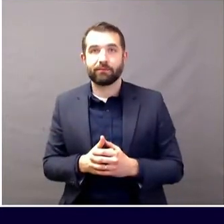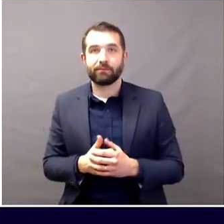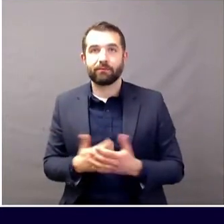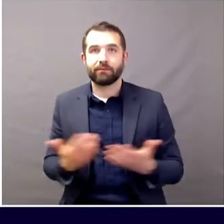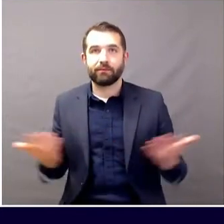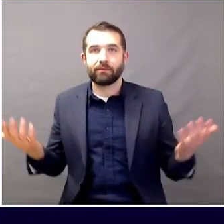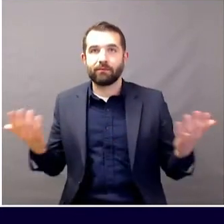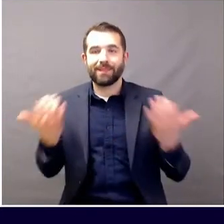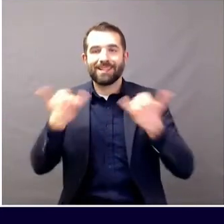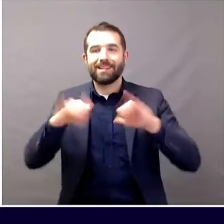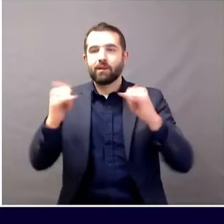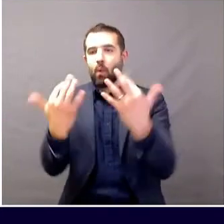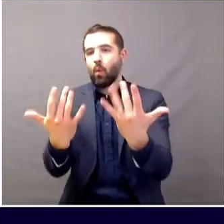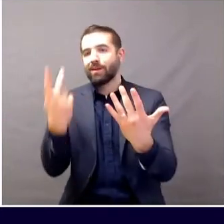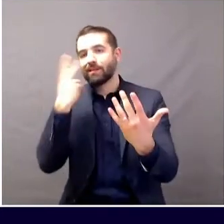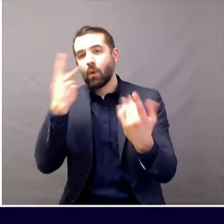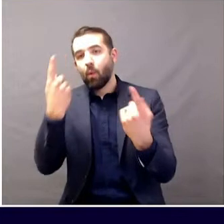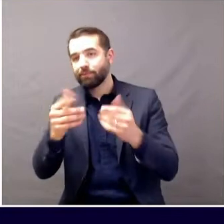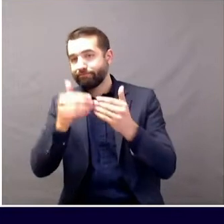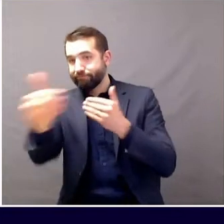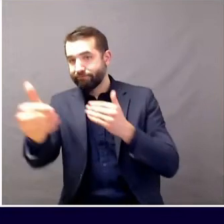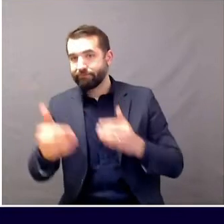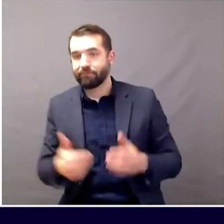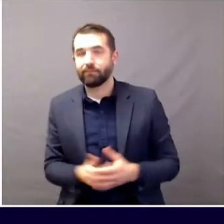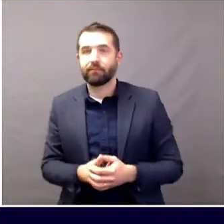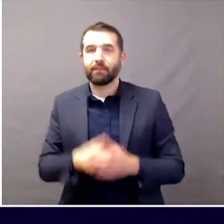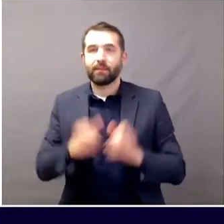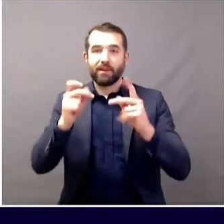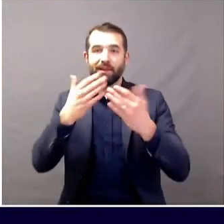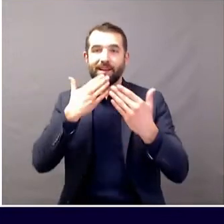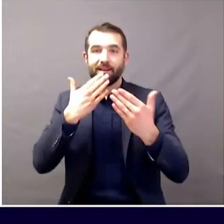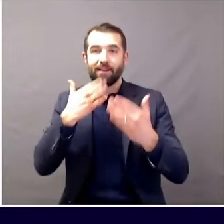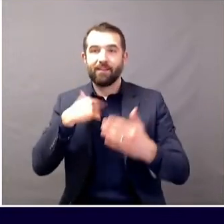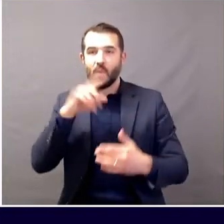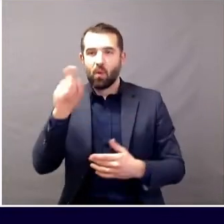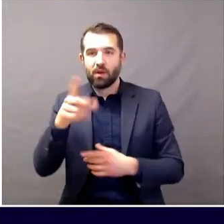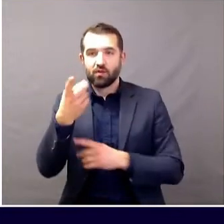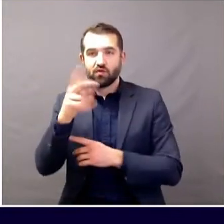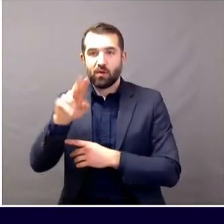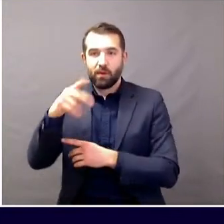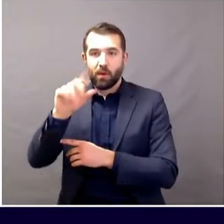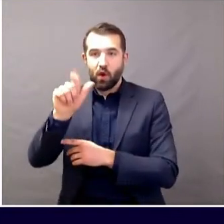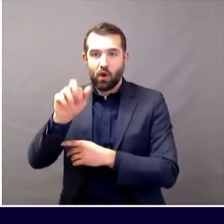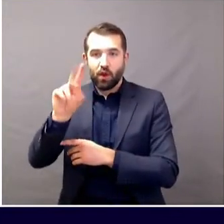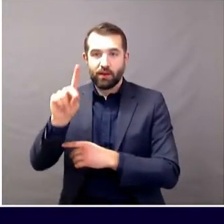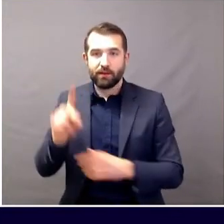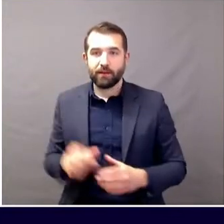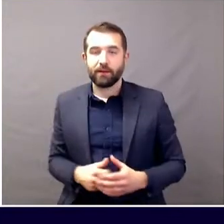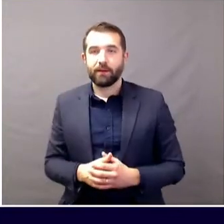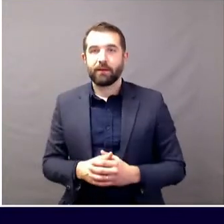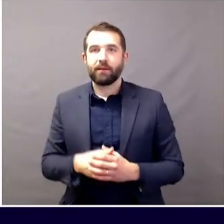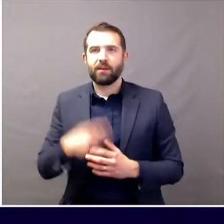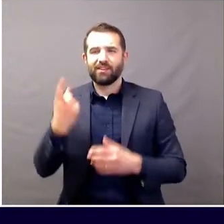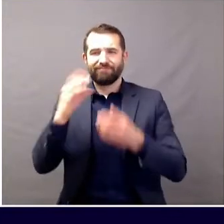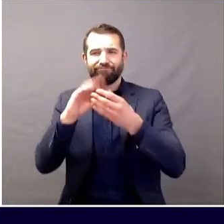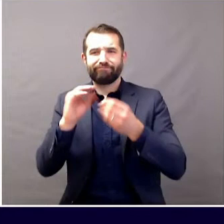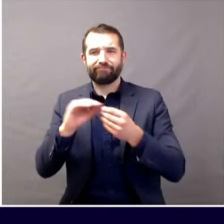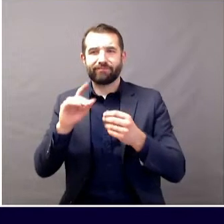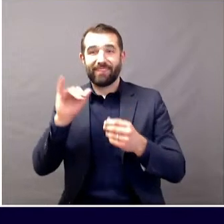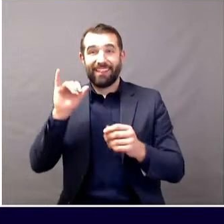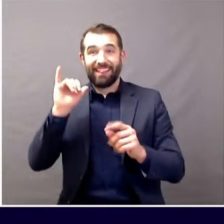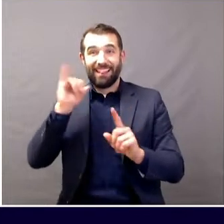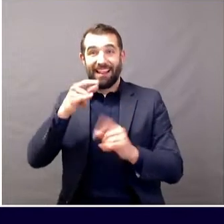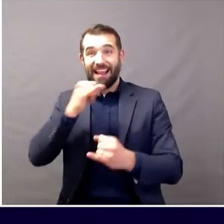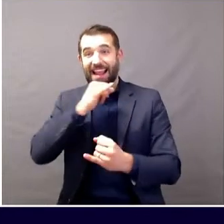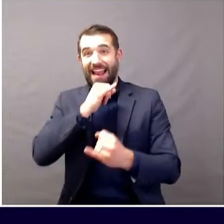question is for Dr. Pollard. You spoke briefly about some silver linings, and I was just wondering that, personally, I've heard a lot of